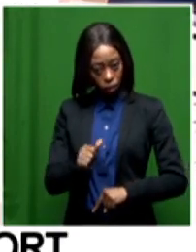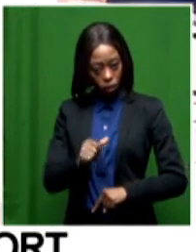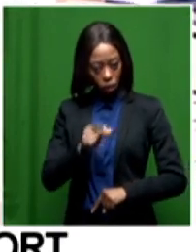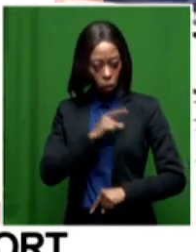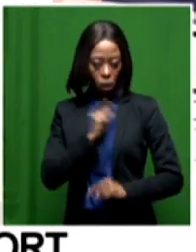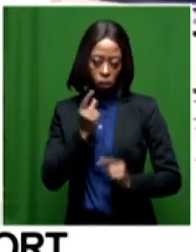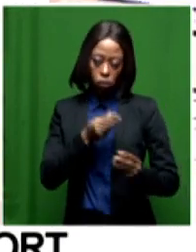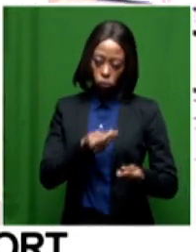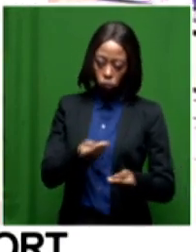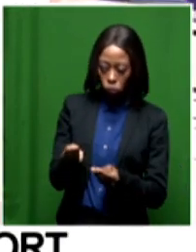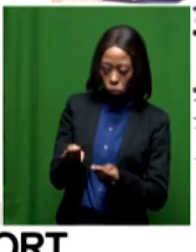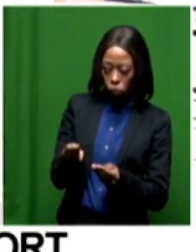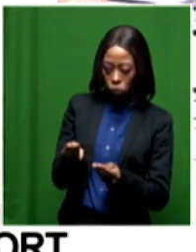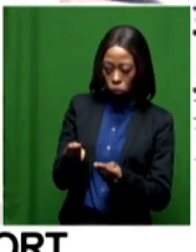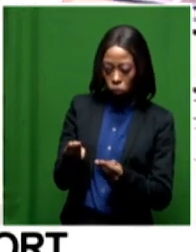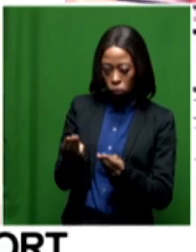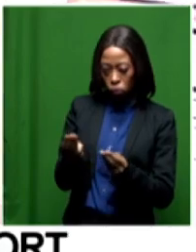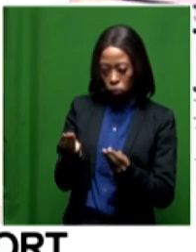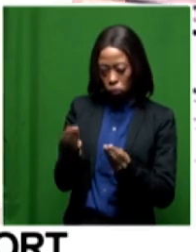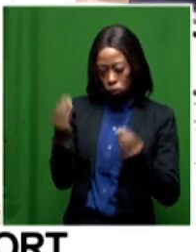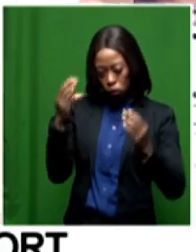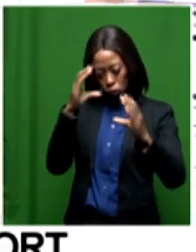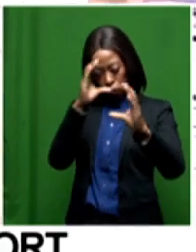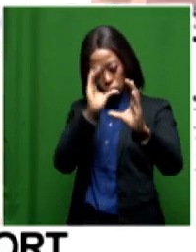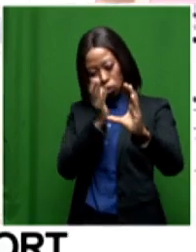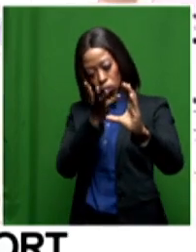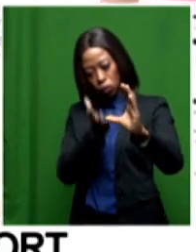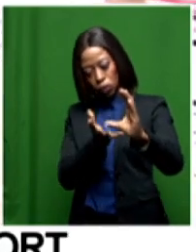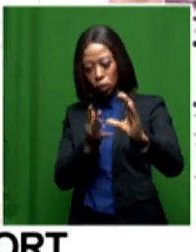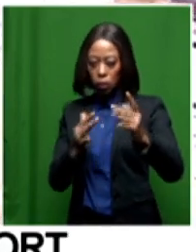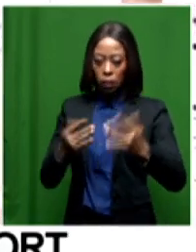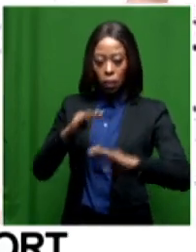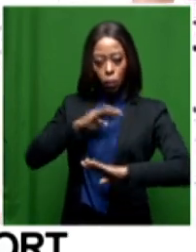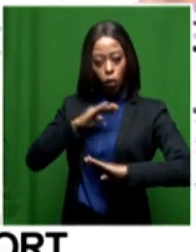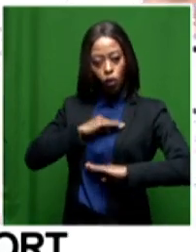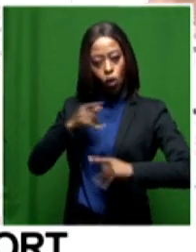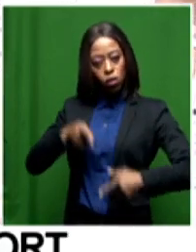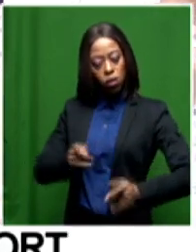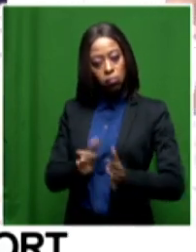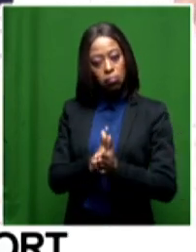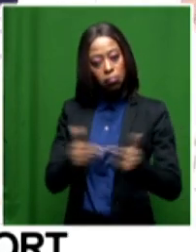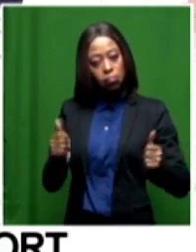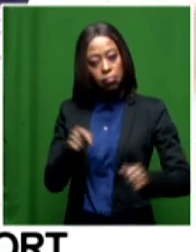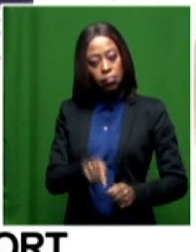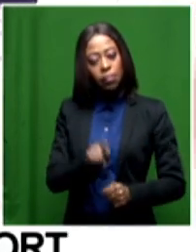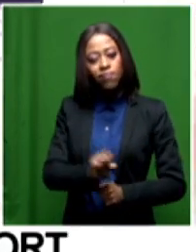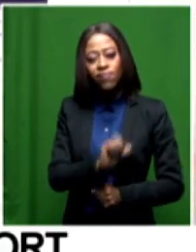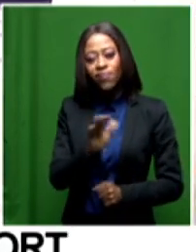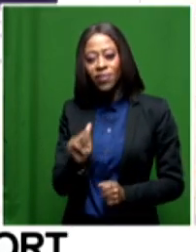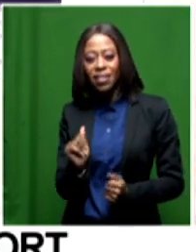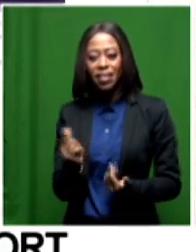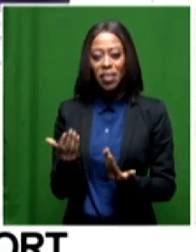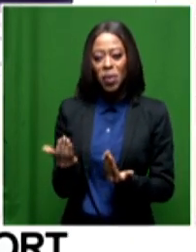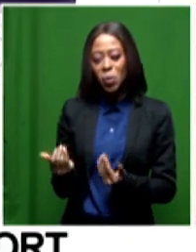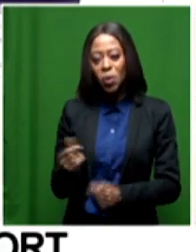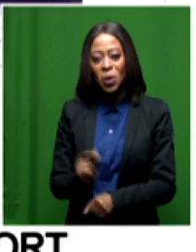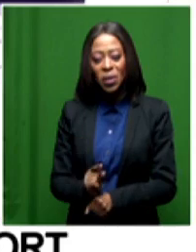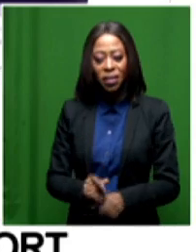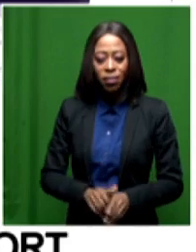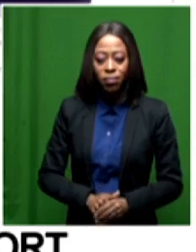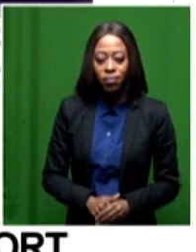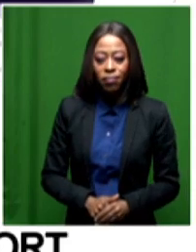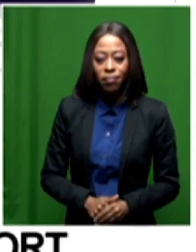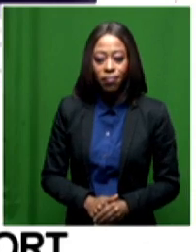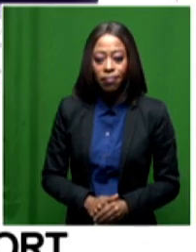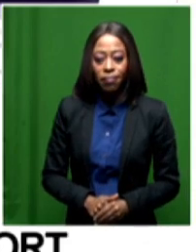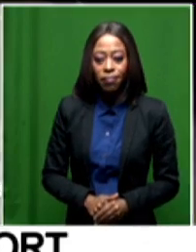cost perspective, what would that look like in terms of hosting a race in SA? Well, you know what, I think